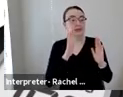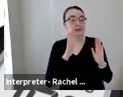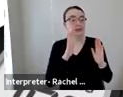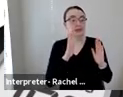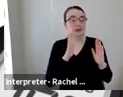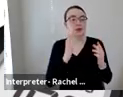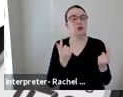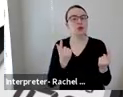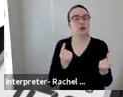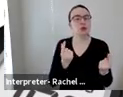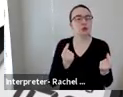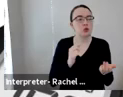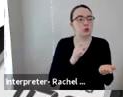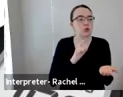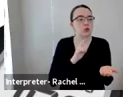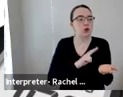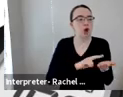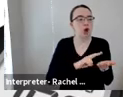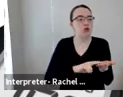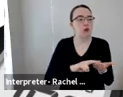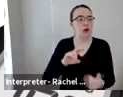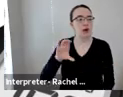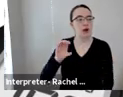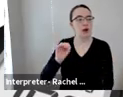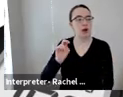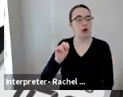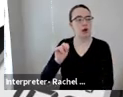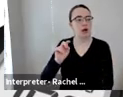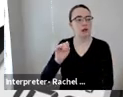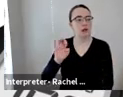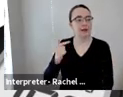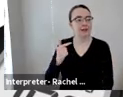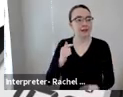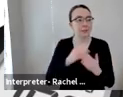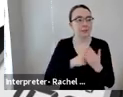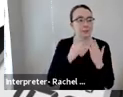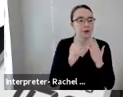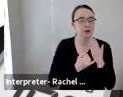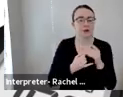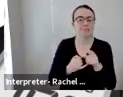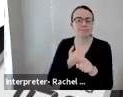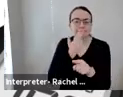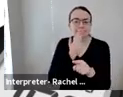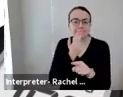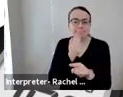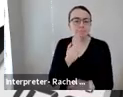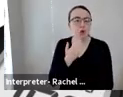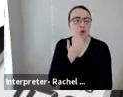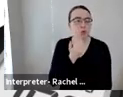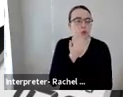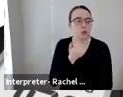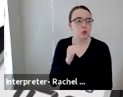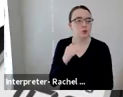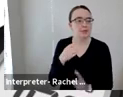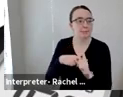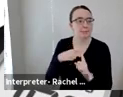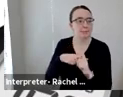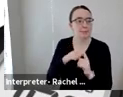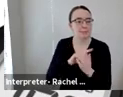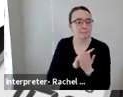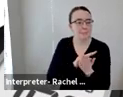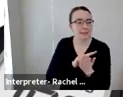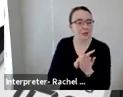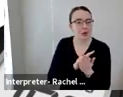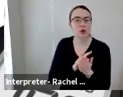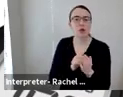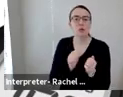do contrasting projects. So doing a small glucose meter like this with a battery and a small chip and